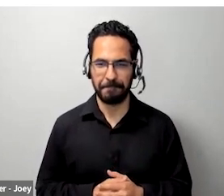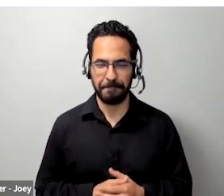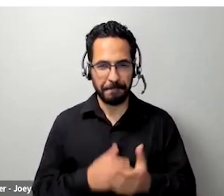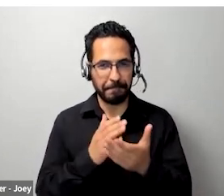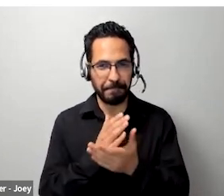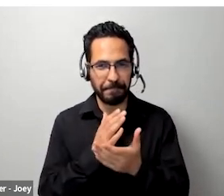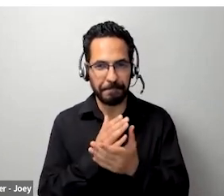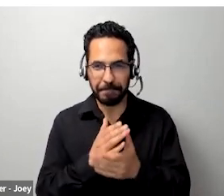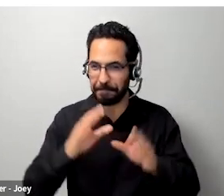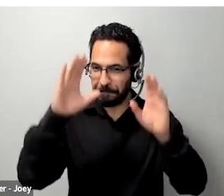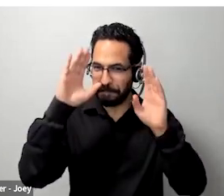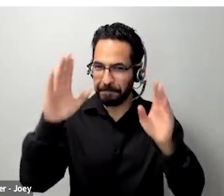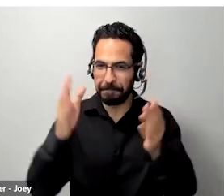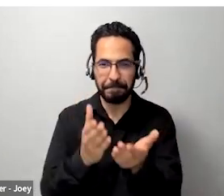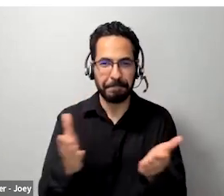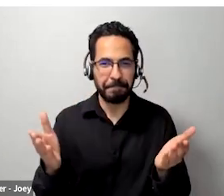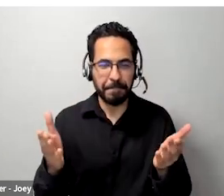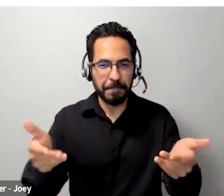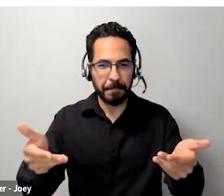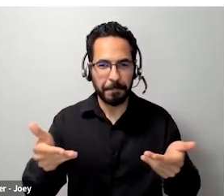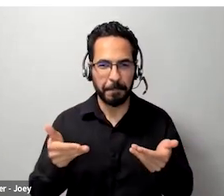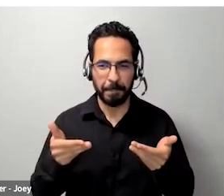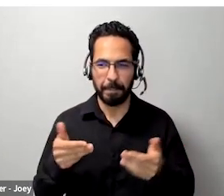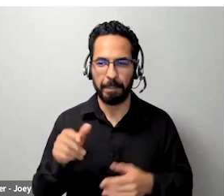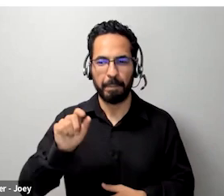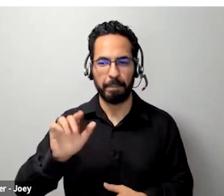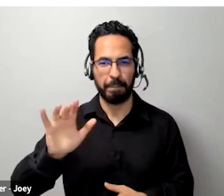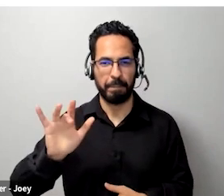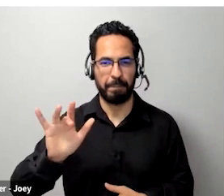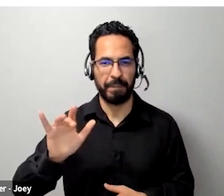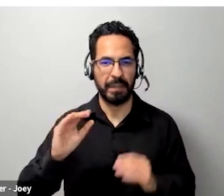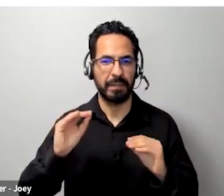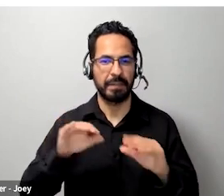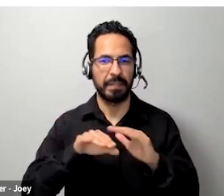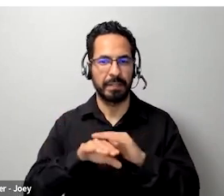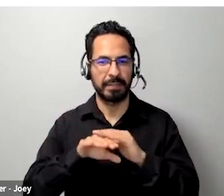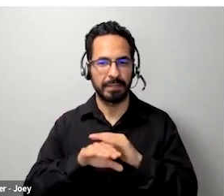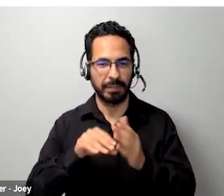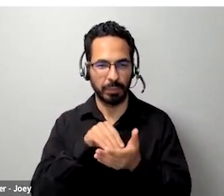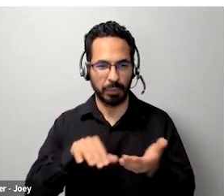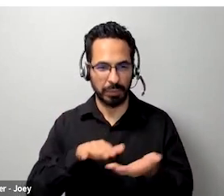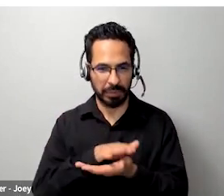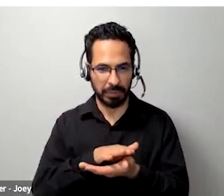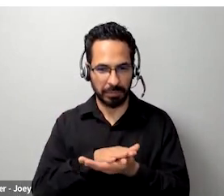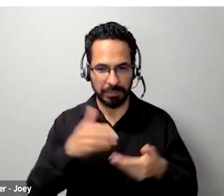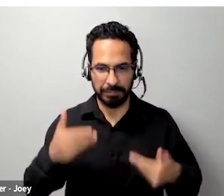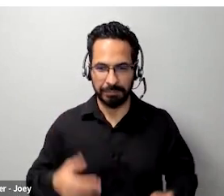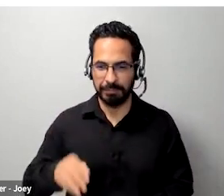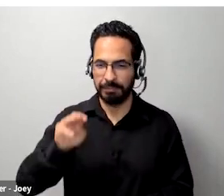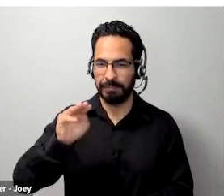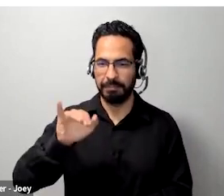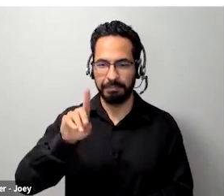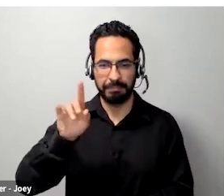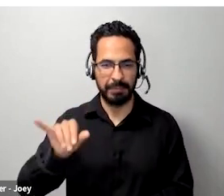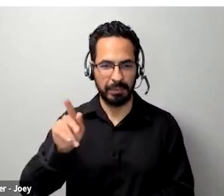All right. Hello, everyone. Welcome to the 2025 Teach Access Student Academy. I'm Mindy Colin, the Director of Development and